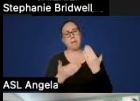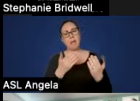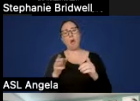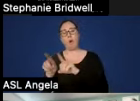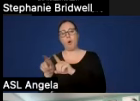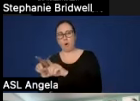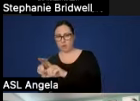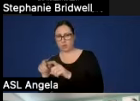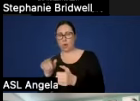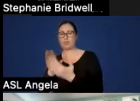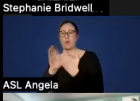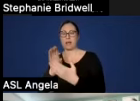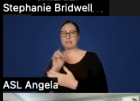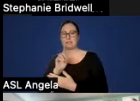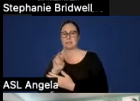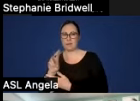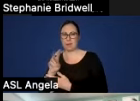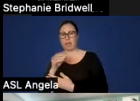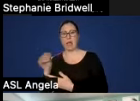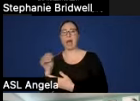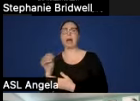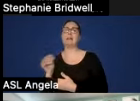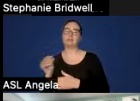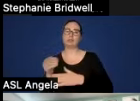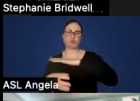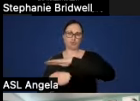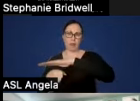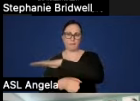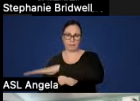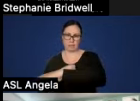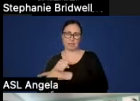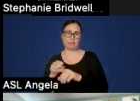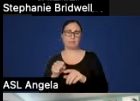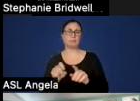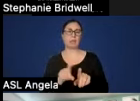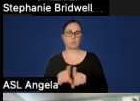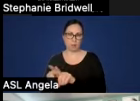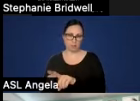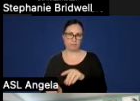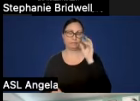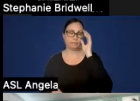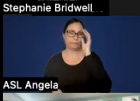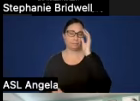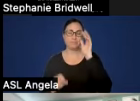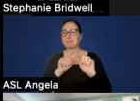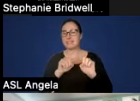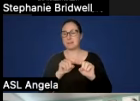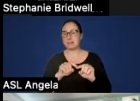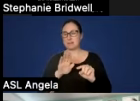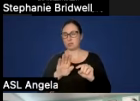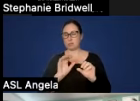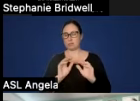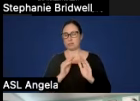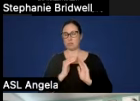well. So it can really depend, and it's going to depend on what your community